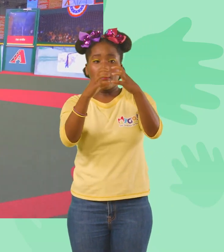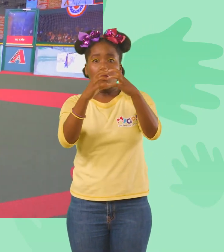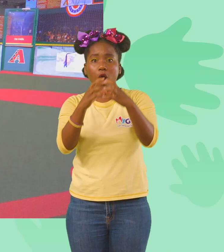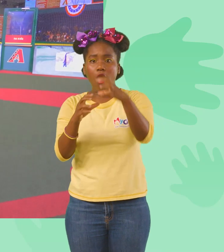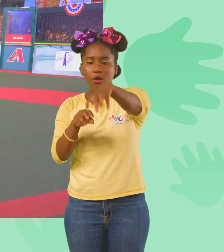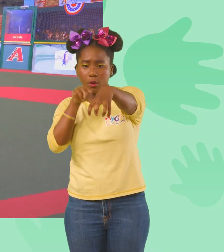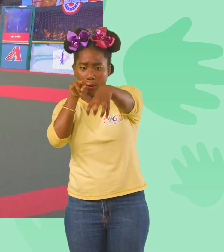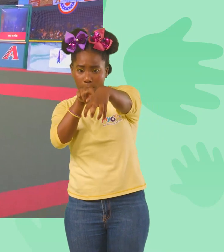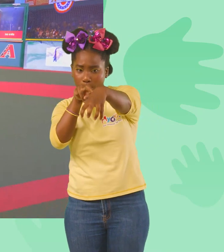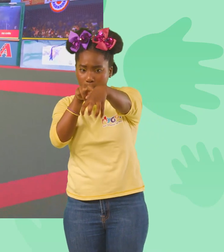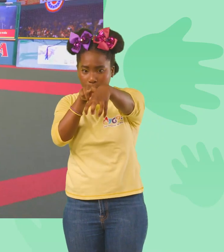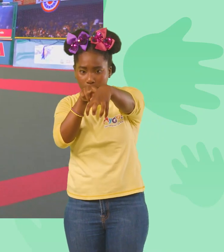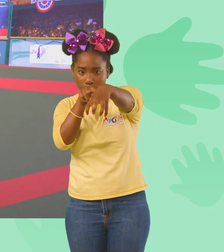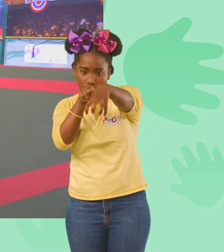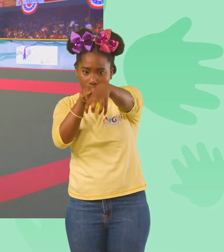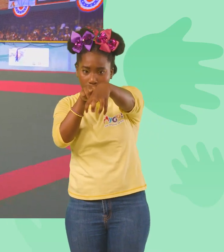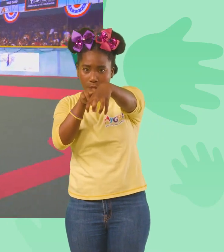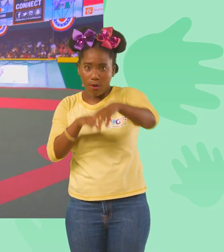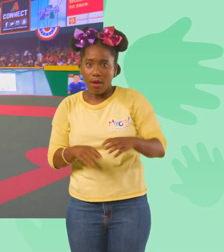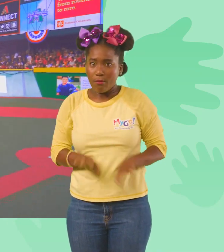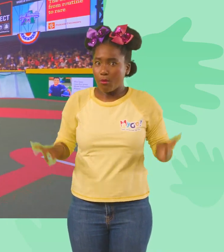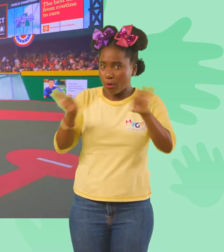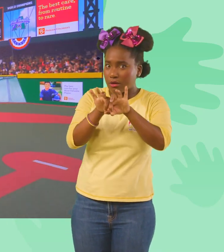Blippi. Okay. Eye on the ball.